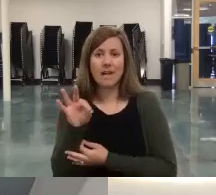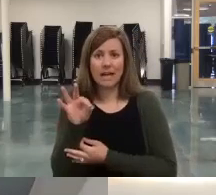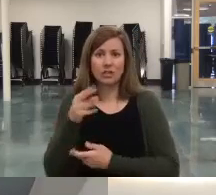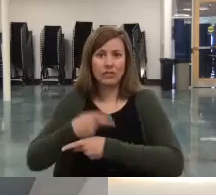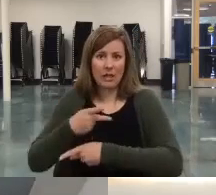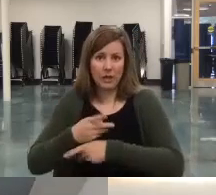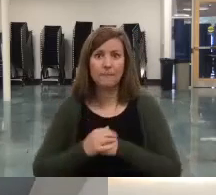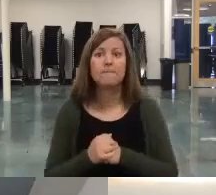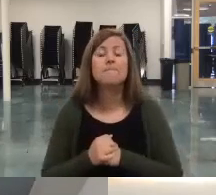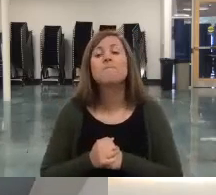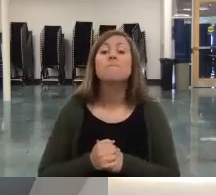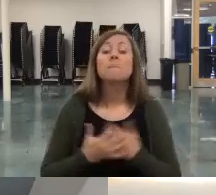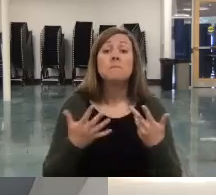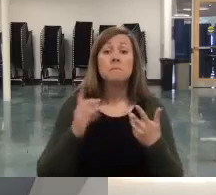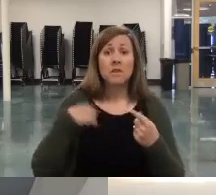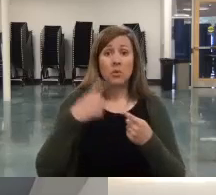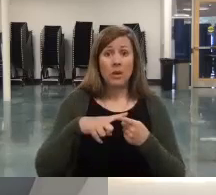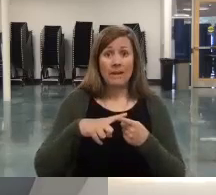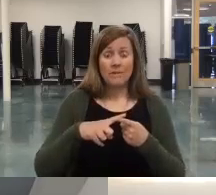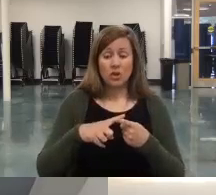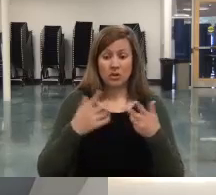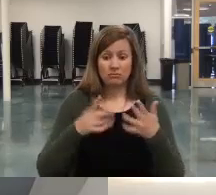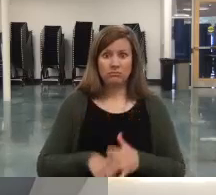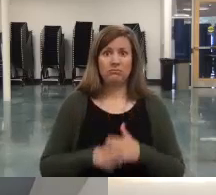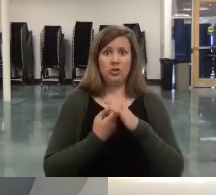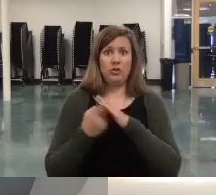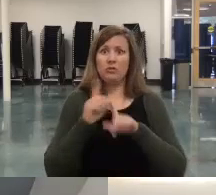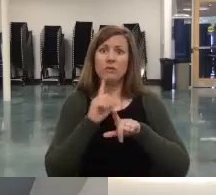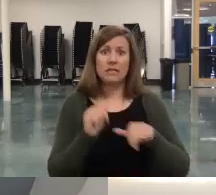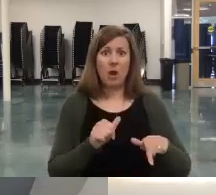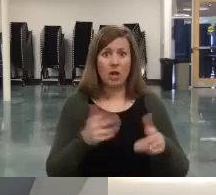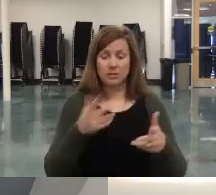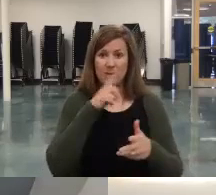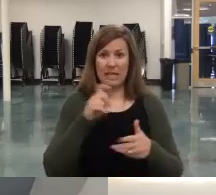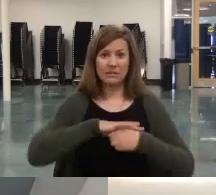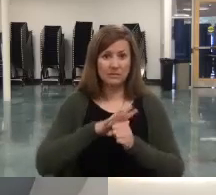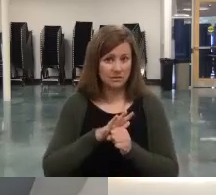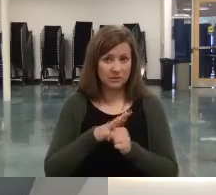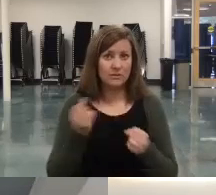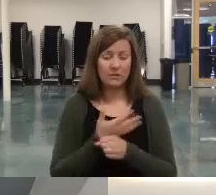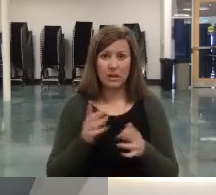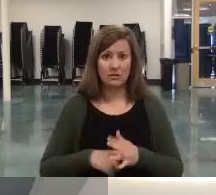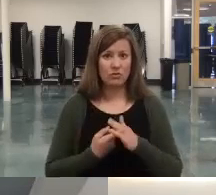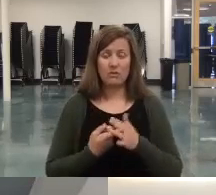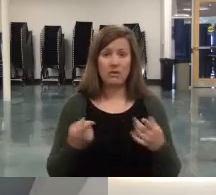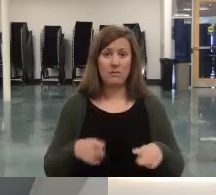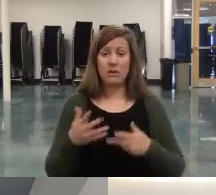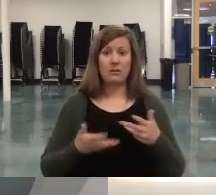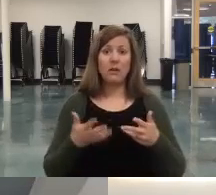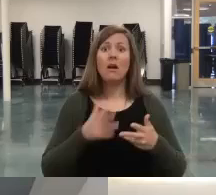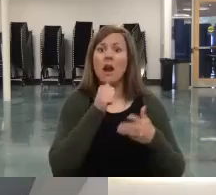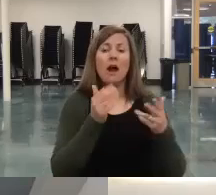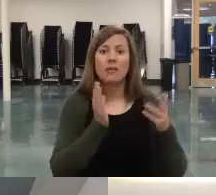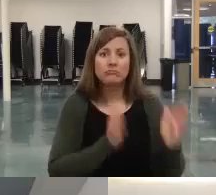so when we initially went into response mode for pandemic, not even preparation, it just